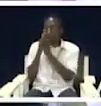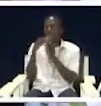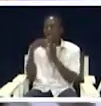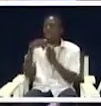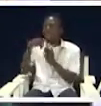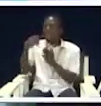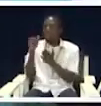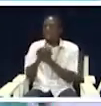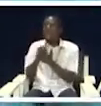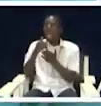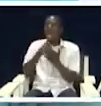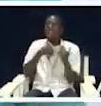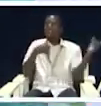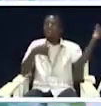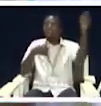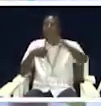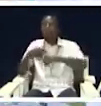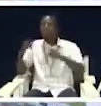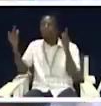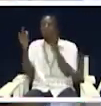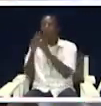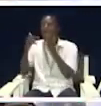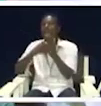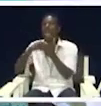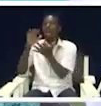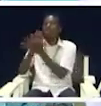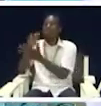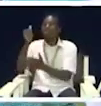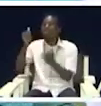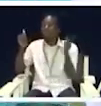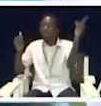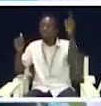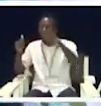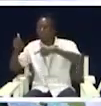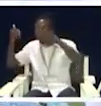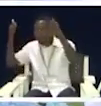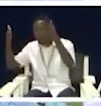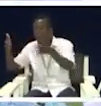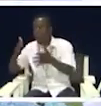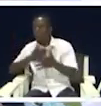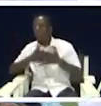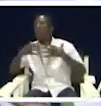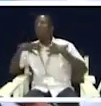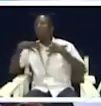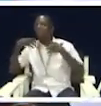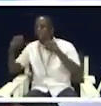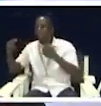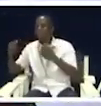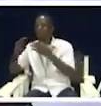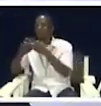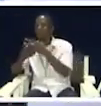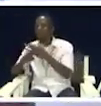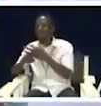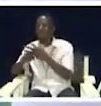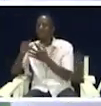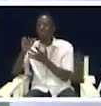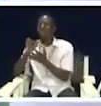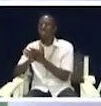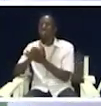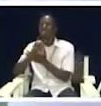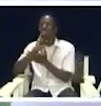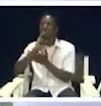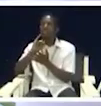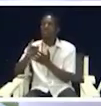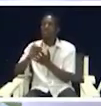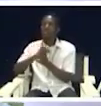the moment I come in here, I believe that my healing will start. That was the time our daddy was in 80th birthday. Daddy, you will